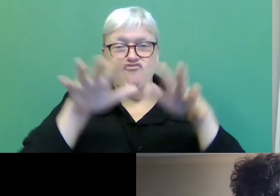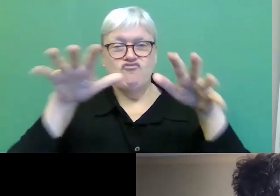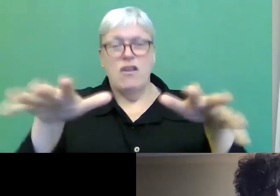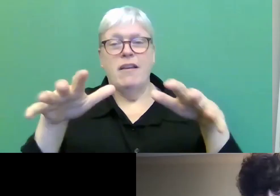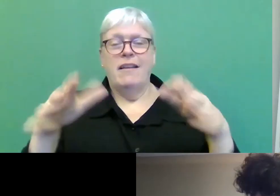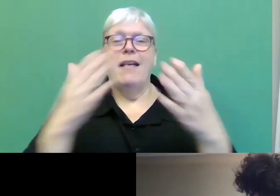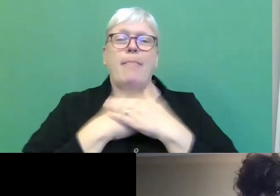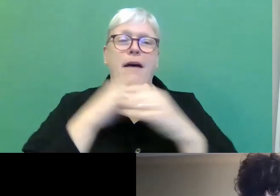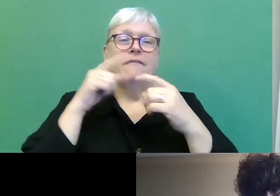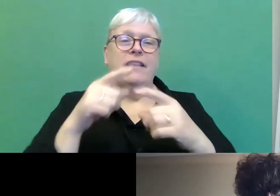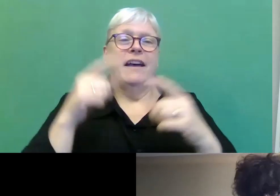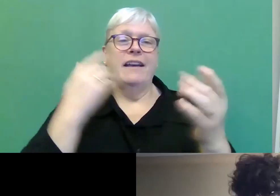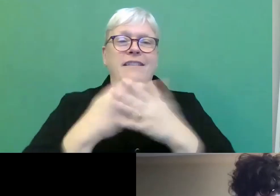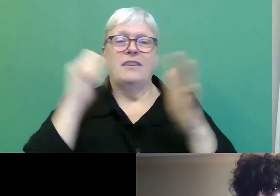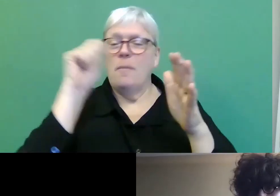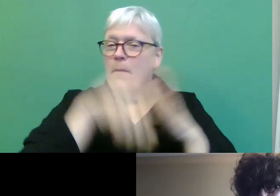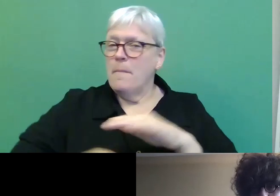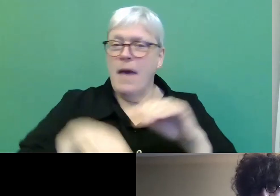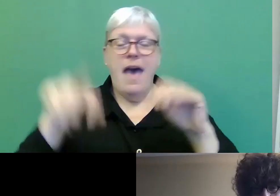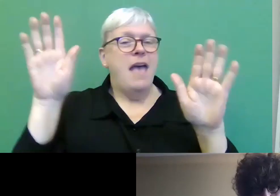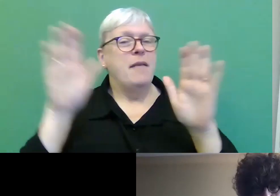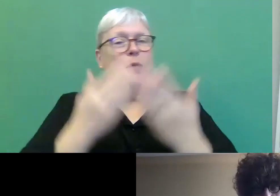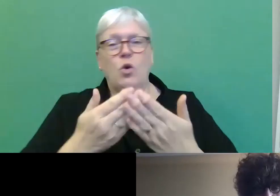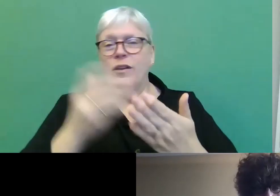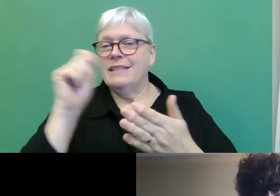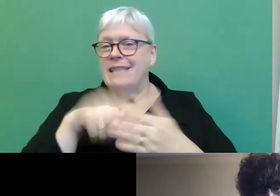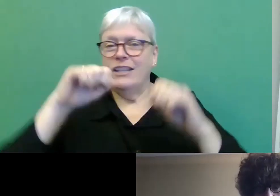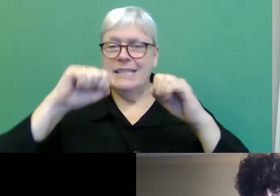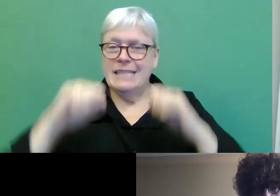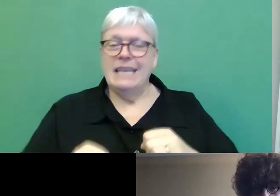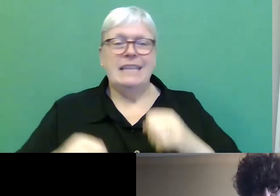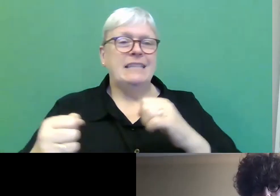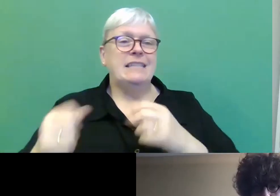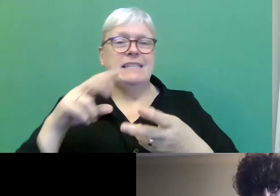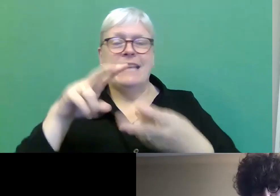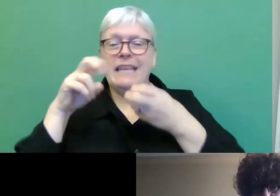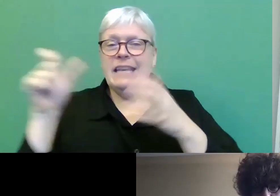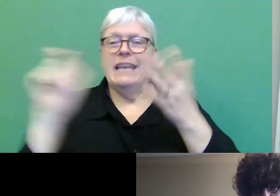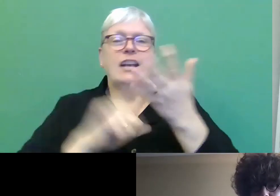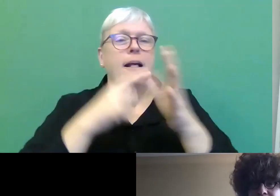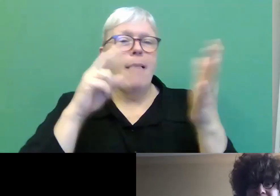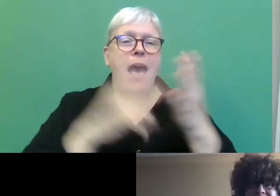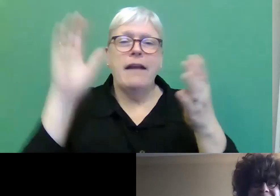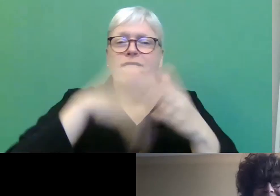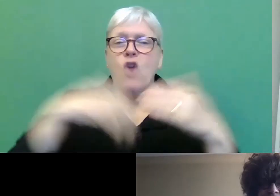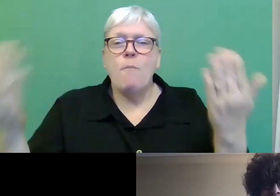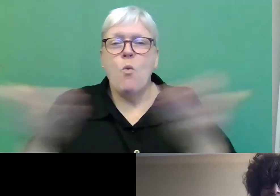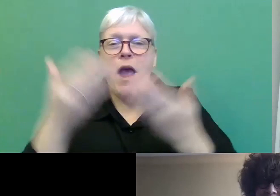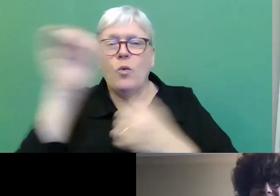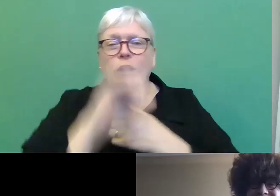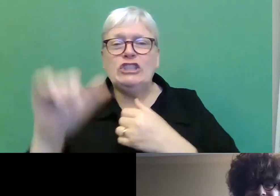that. Buy books, they fill seats, and I hear about what clans they hailed from 500 years